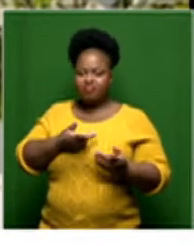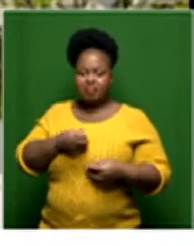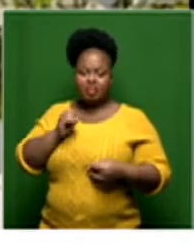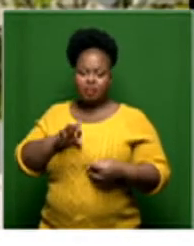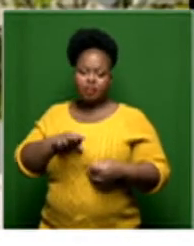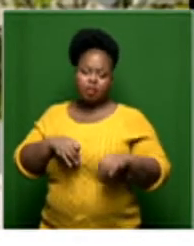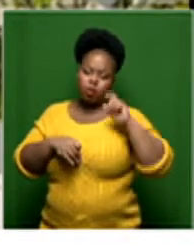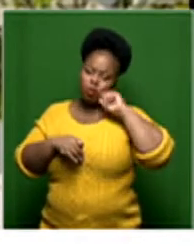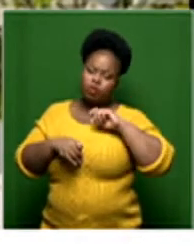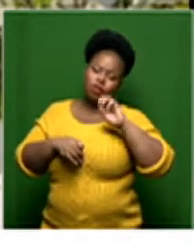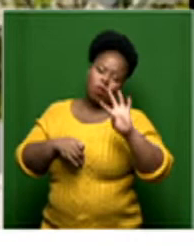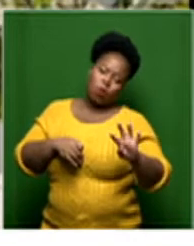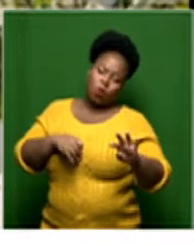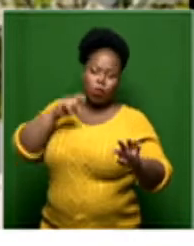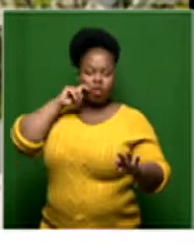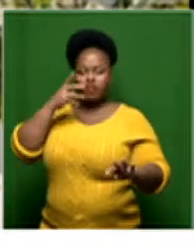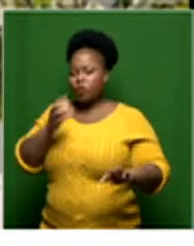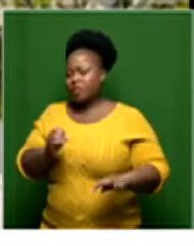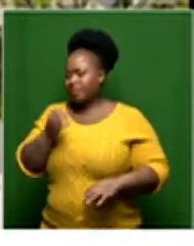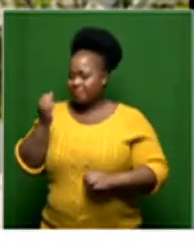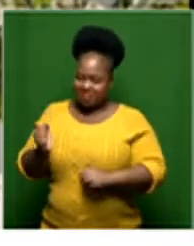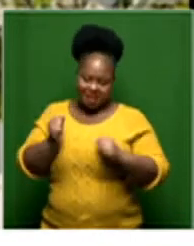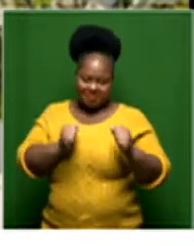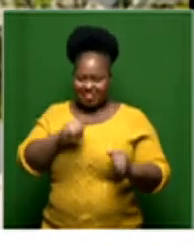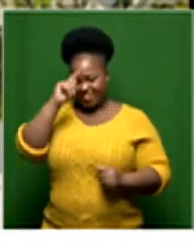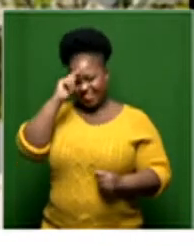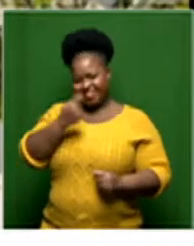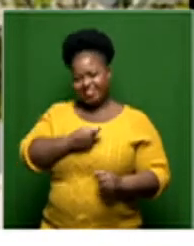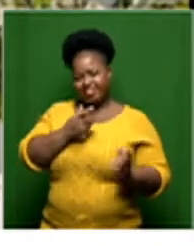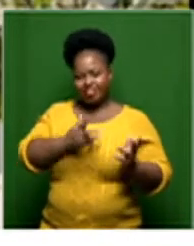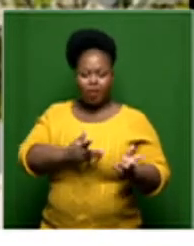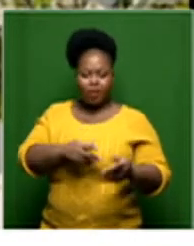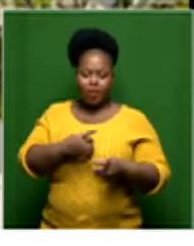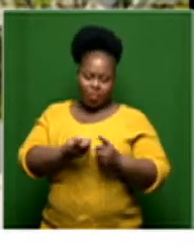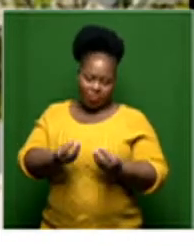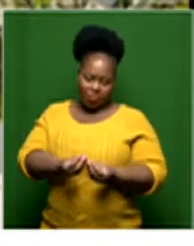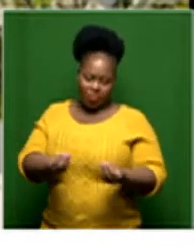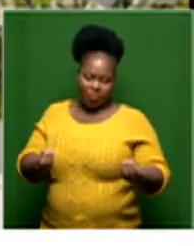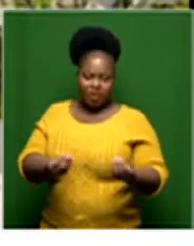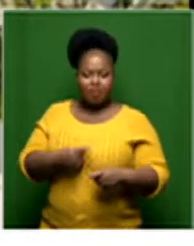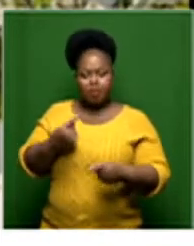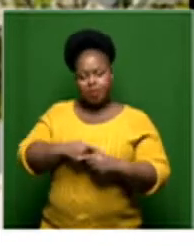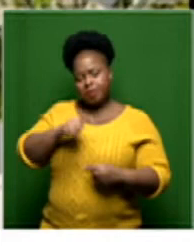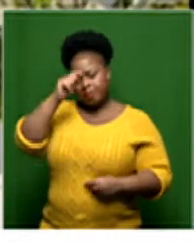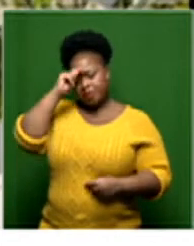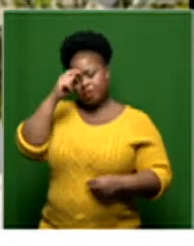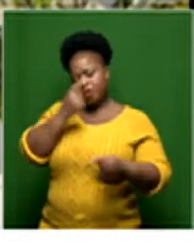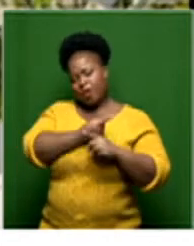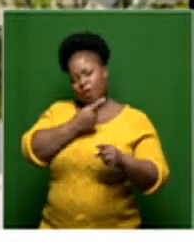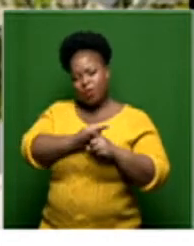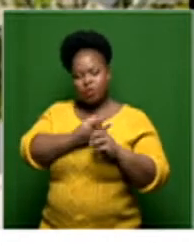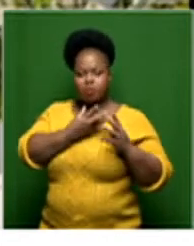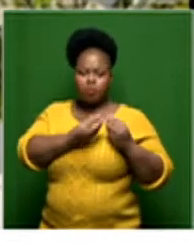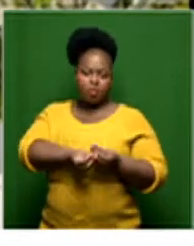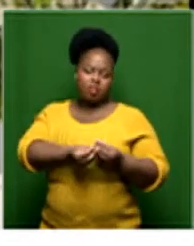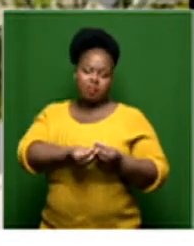they were 4 or 40. They were still her son and still her little boys. And she was there throughout